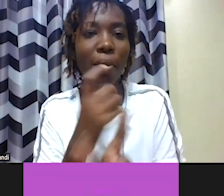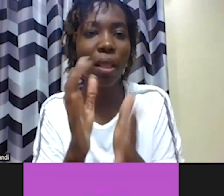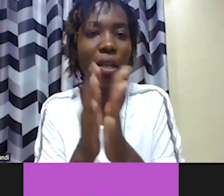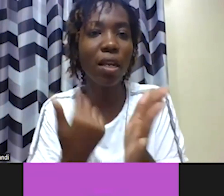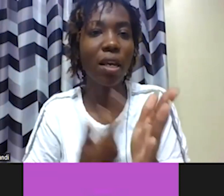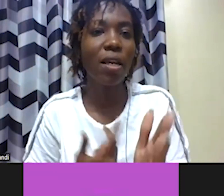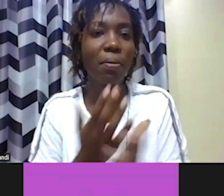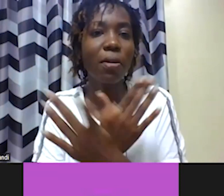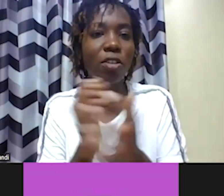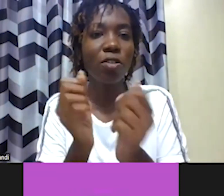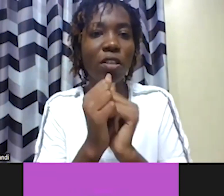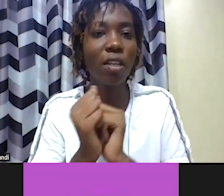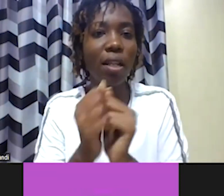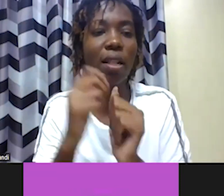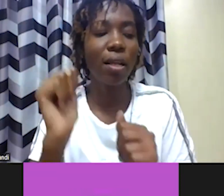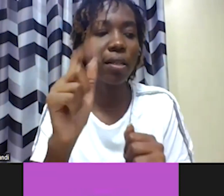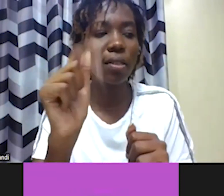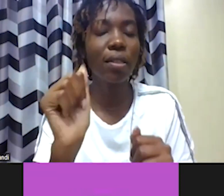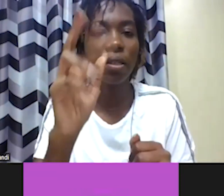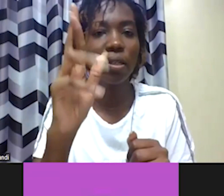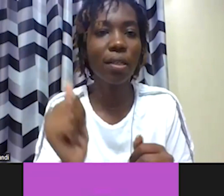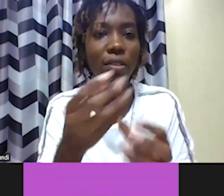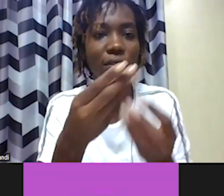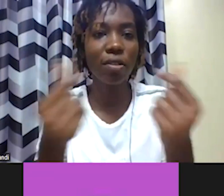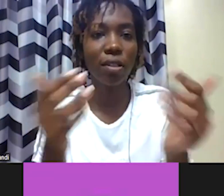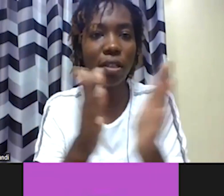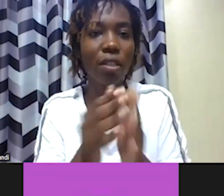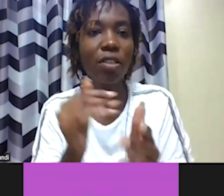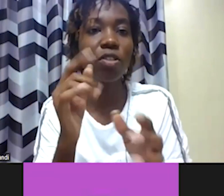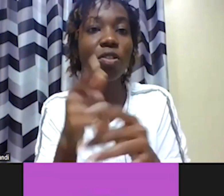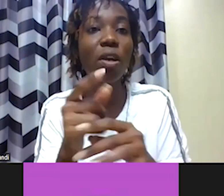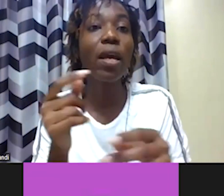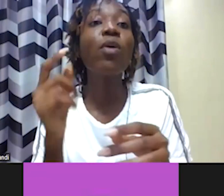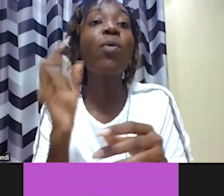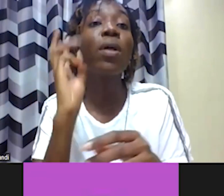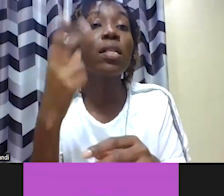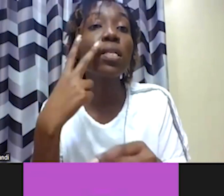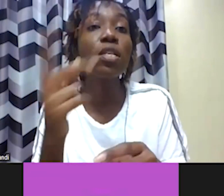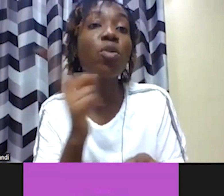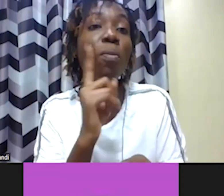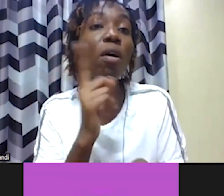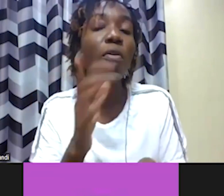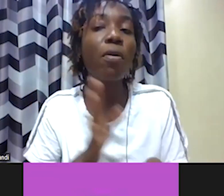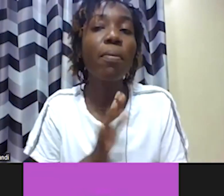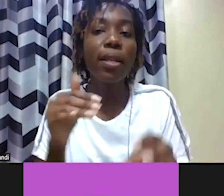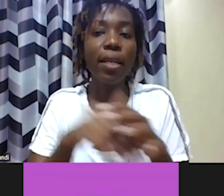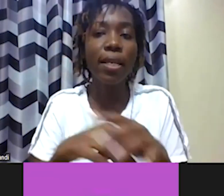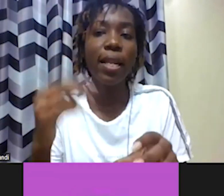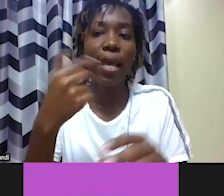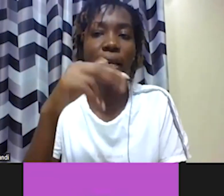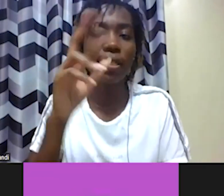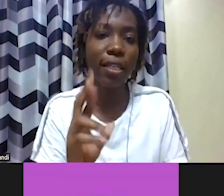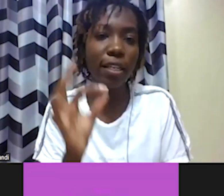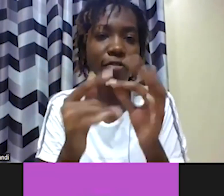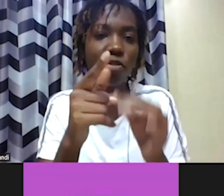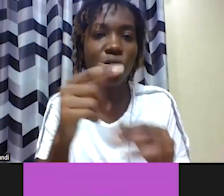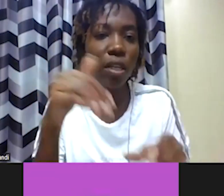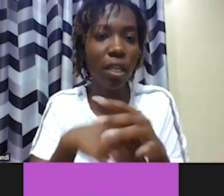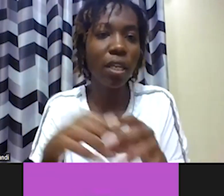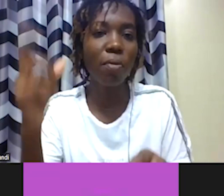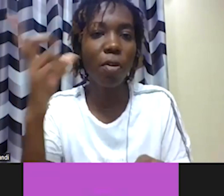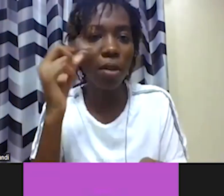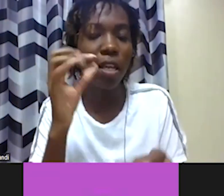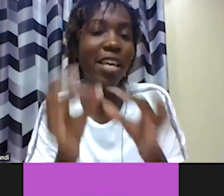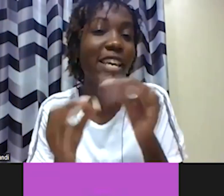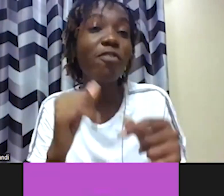HR Hub as Atara Solutions, and we will be back here. In the meantime, see you tomorrow at the Women in HR if you're in Nairobi, if you're in Mombasa. If not,